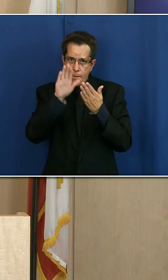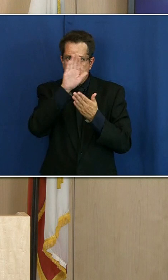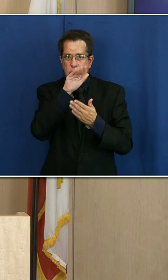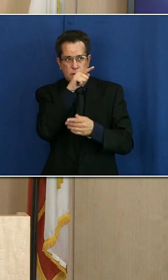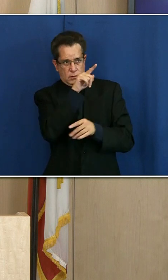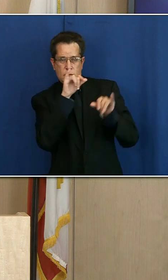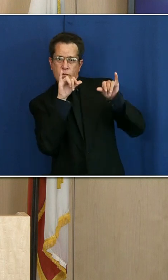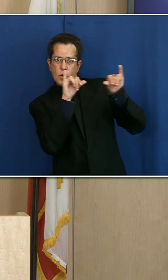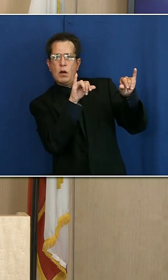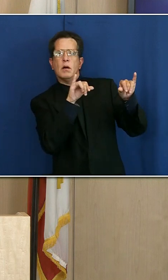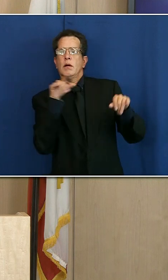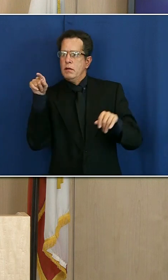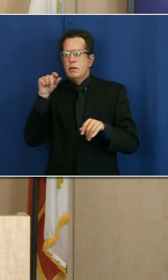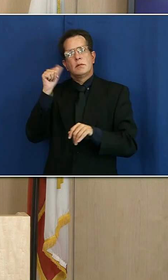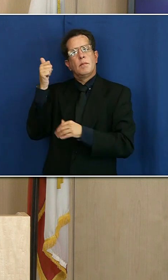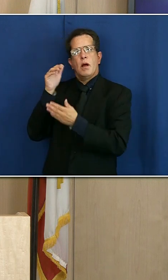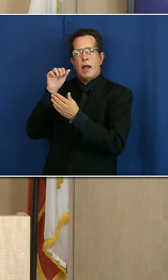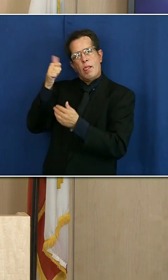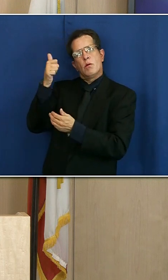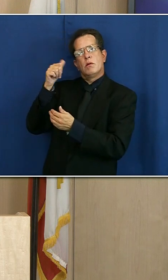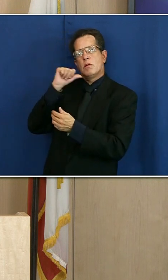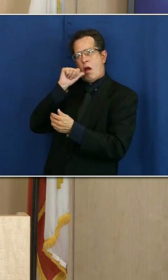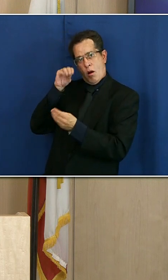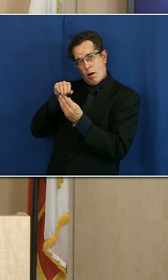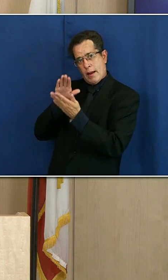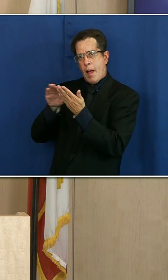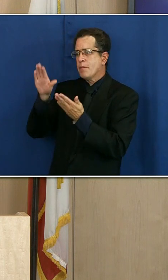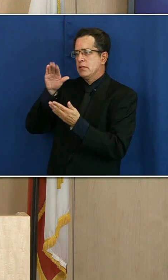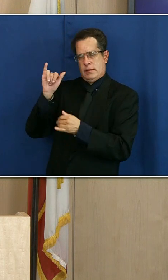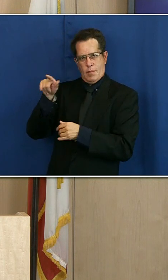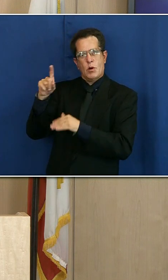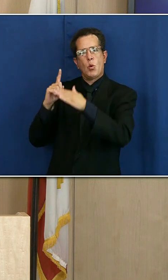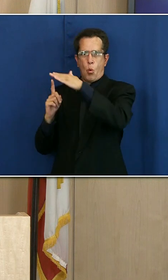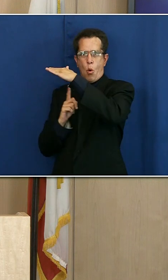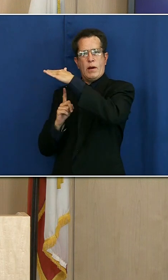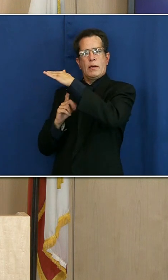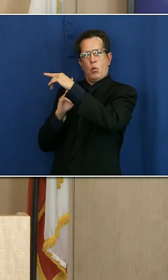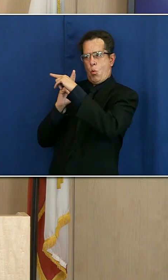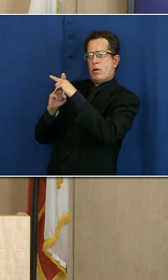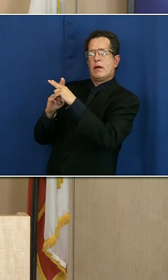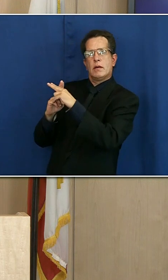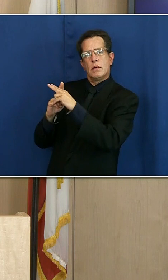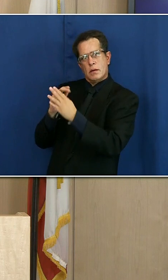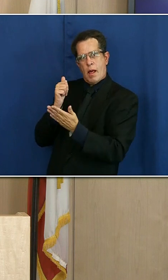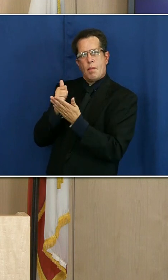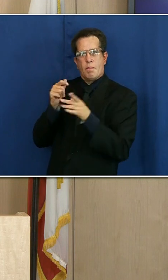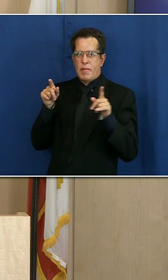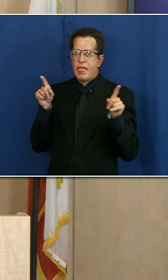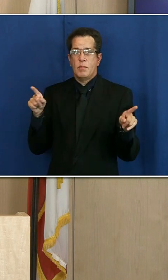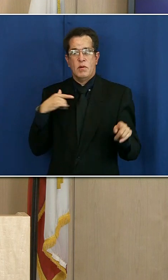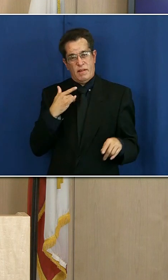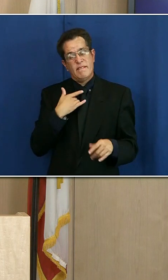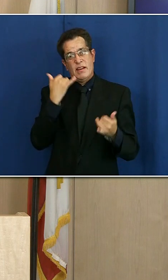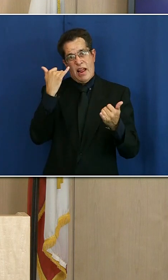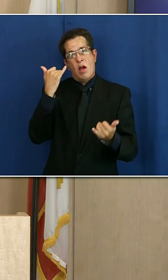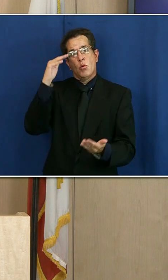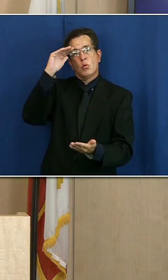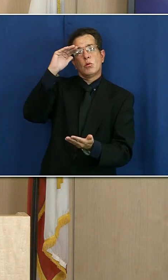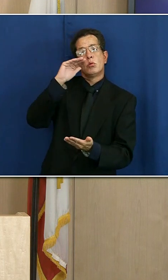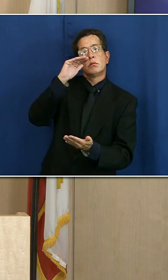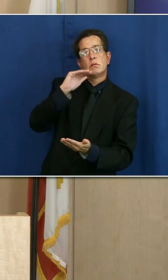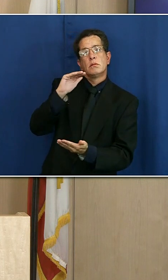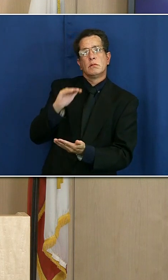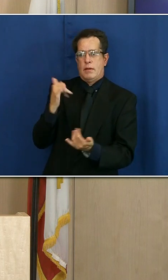off campus with the various groups that we're interacting with, we feel is in fact reducing